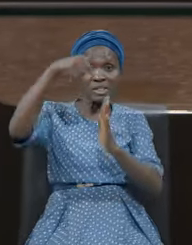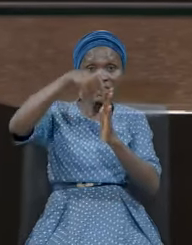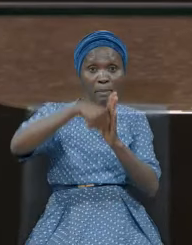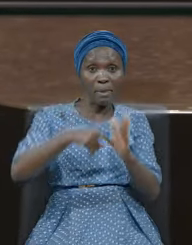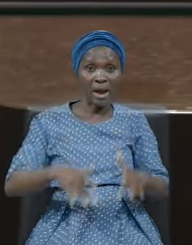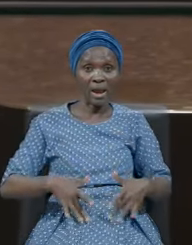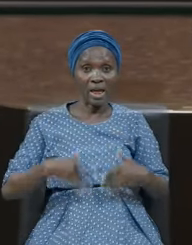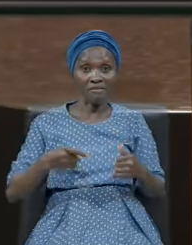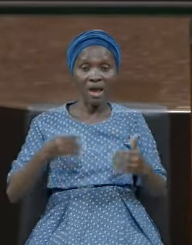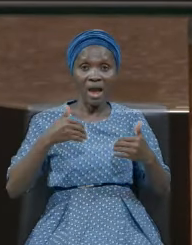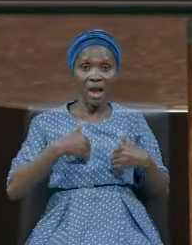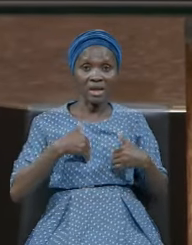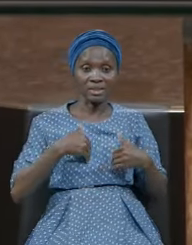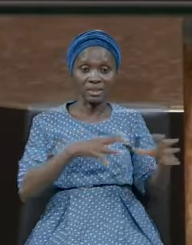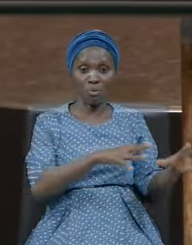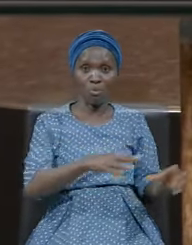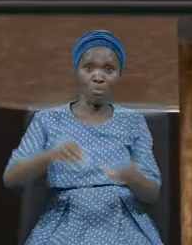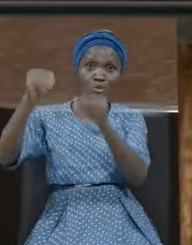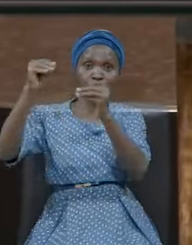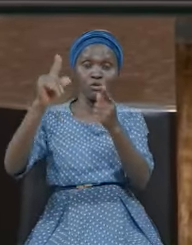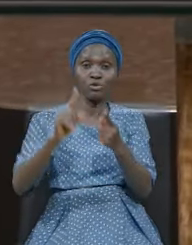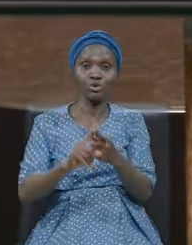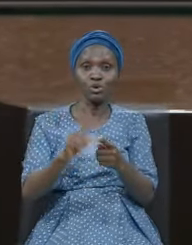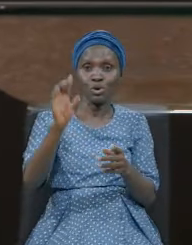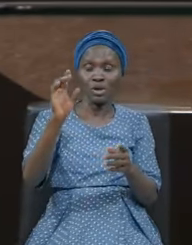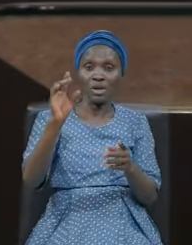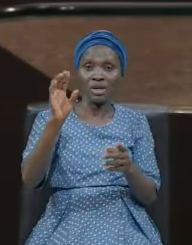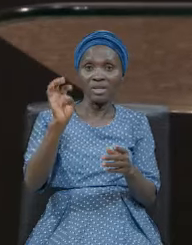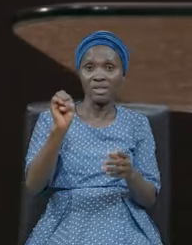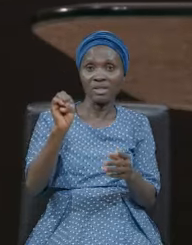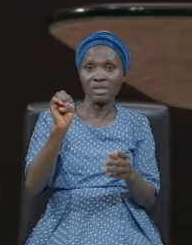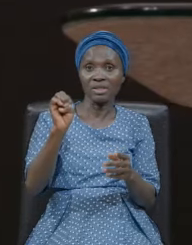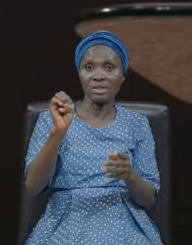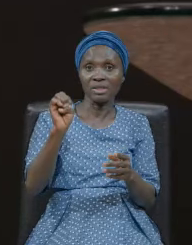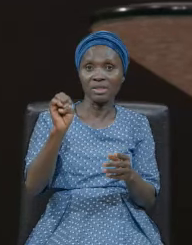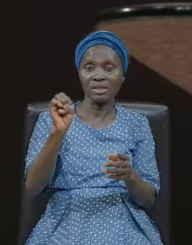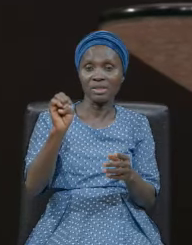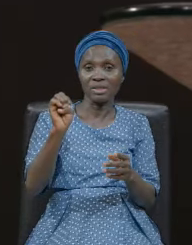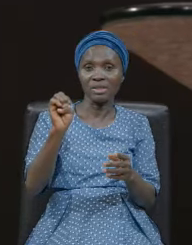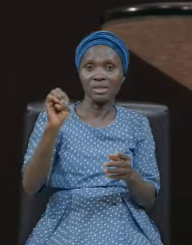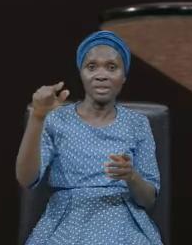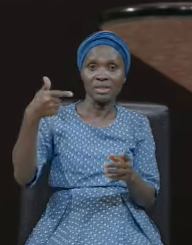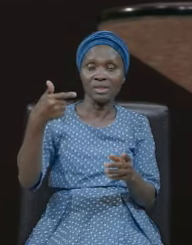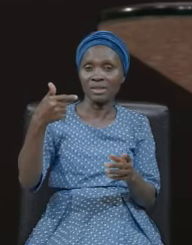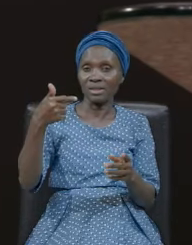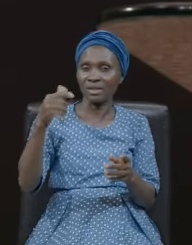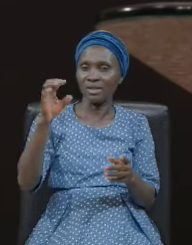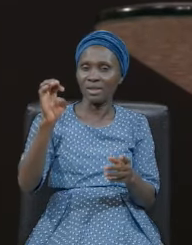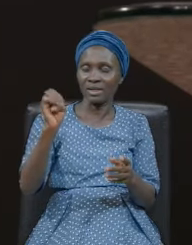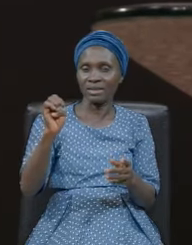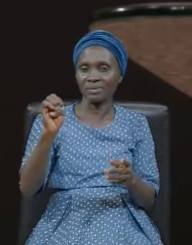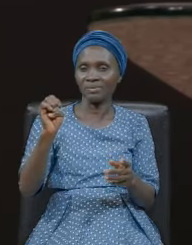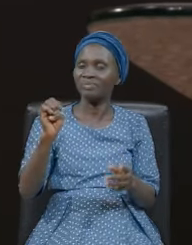to England. And then you read that and you don't understand